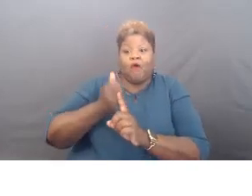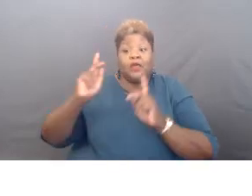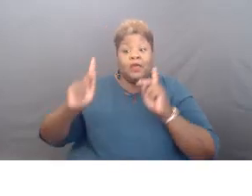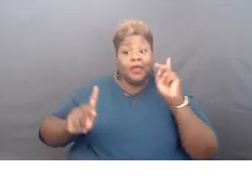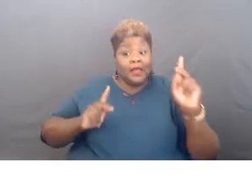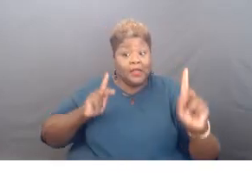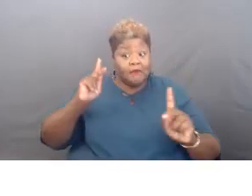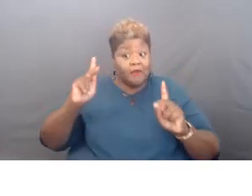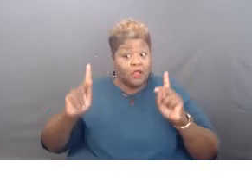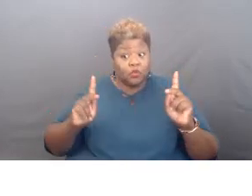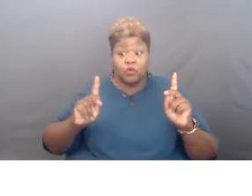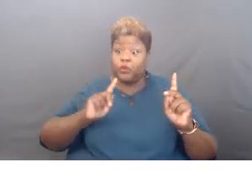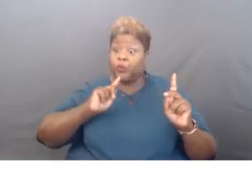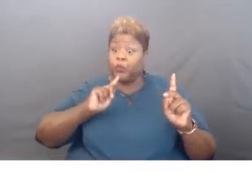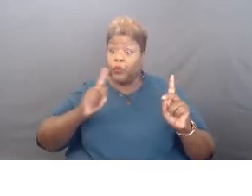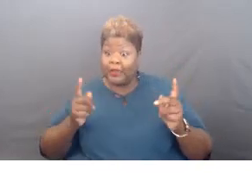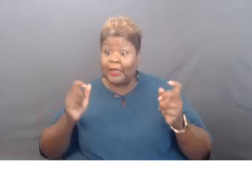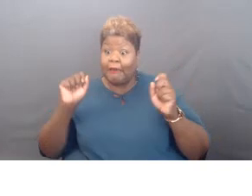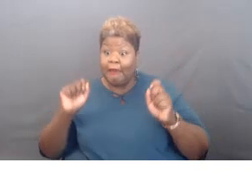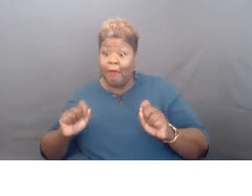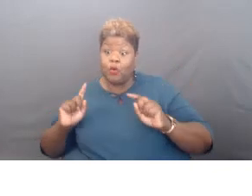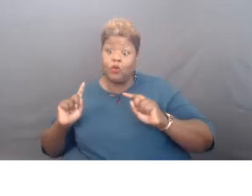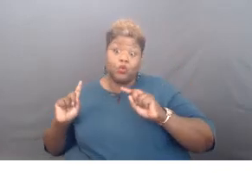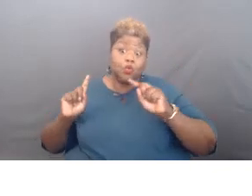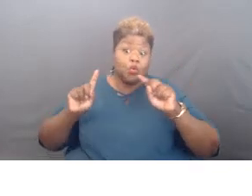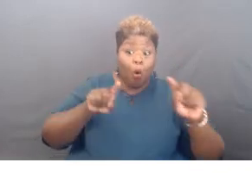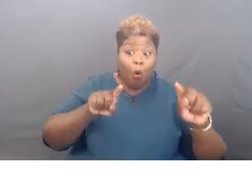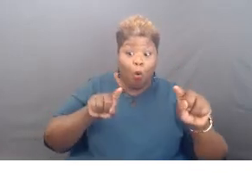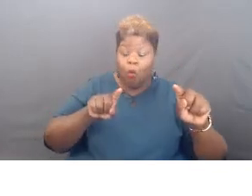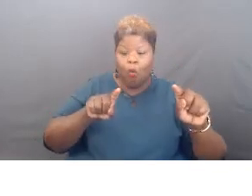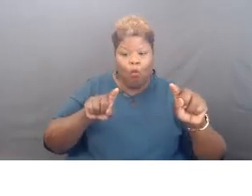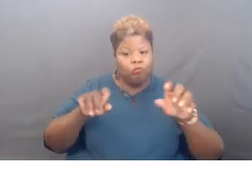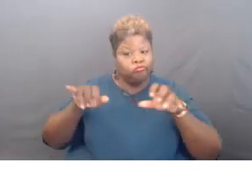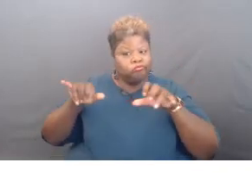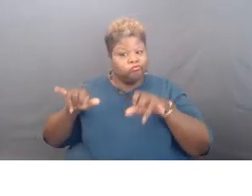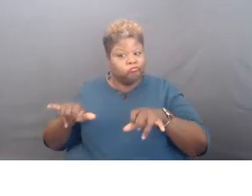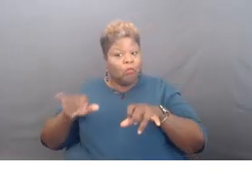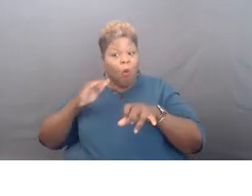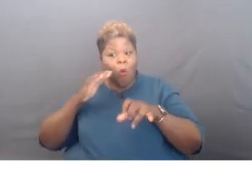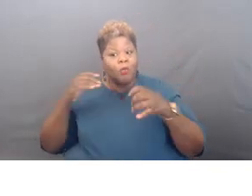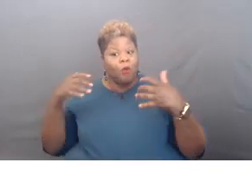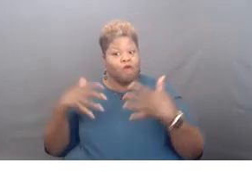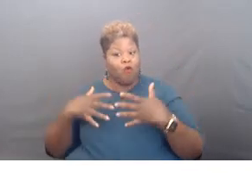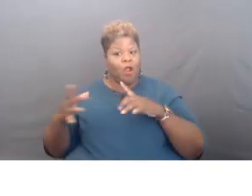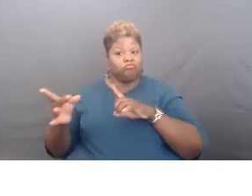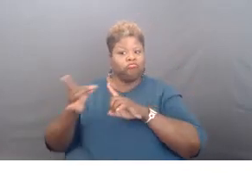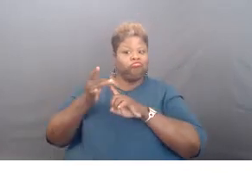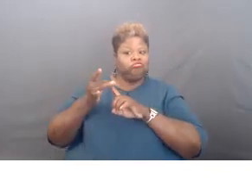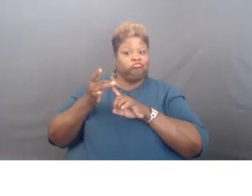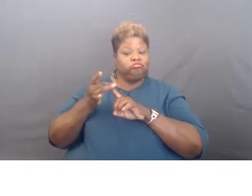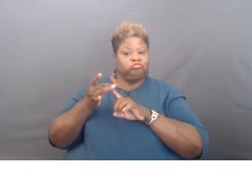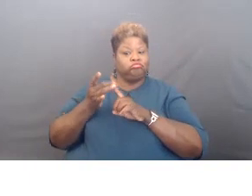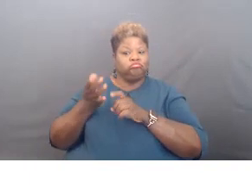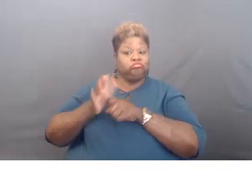individuals weren't really able to leave their home because they were afraid of getting the virus, becoming